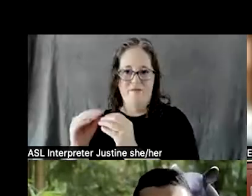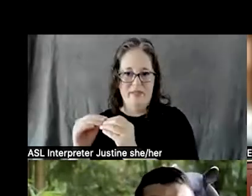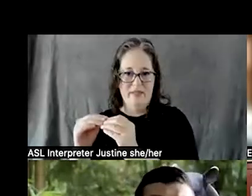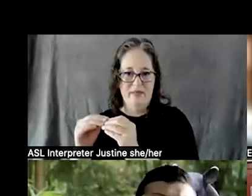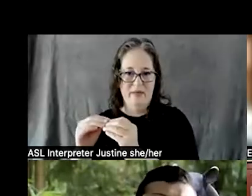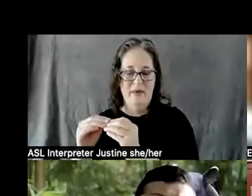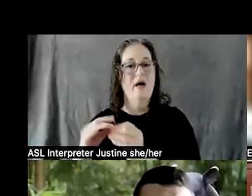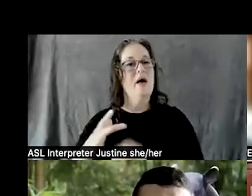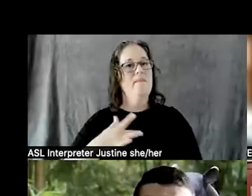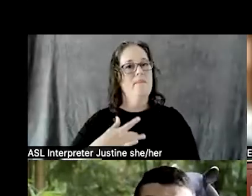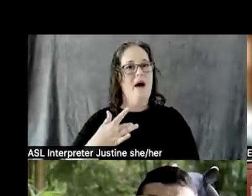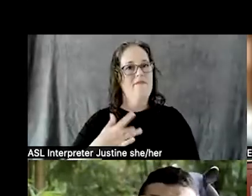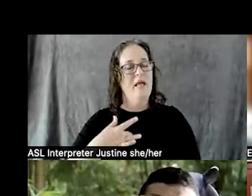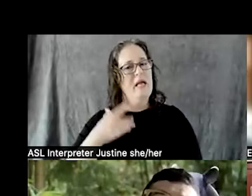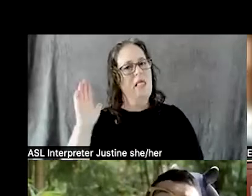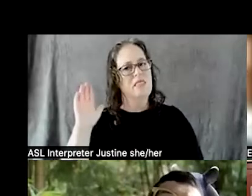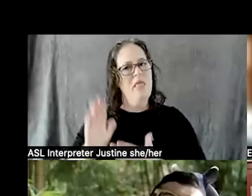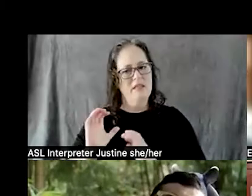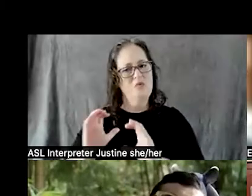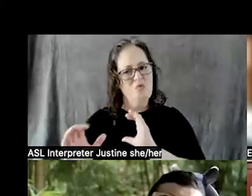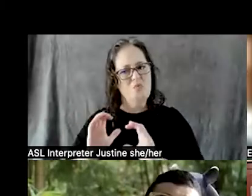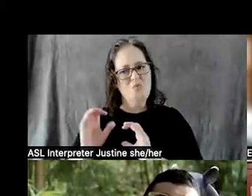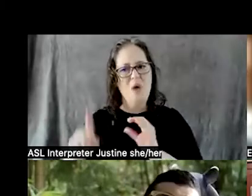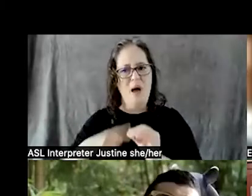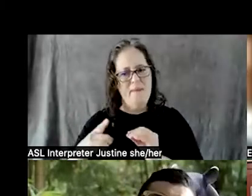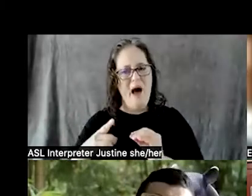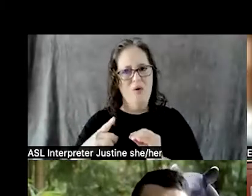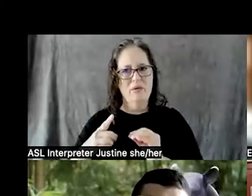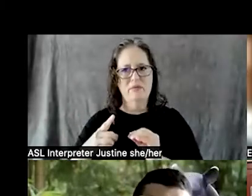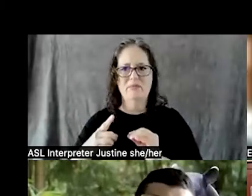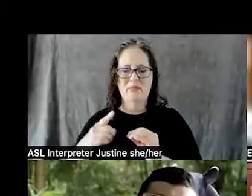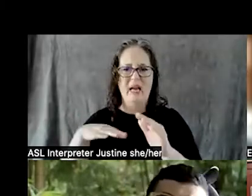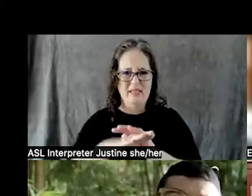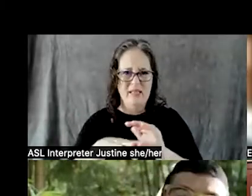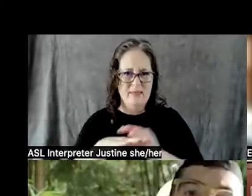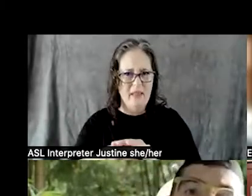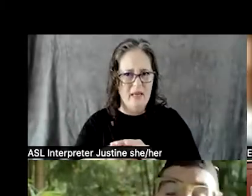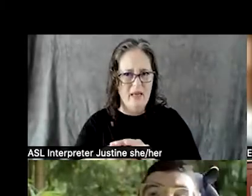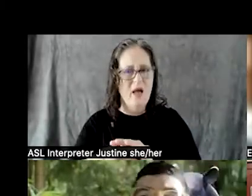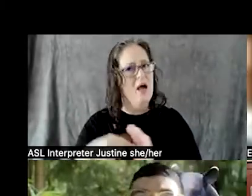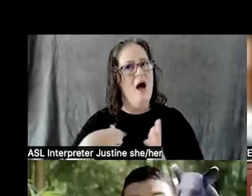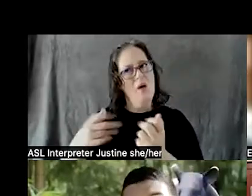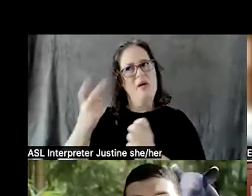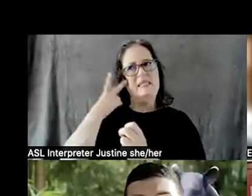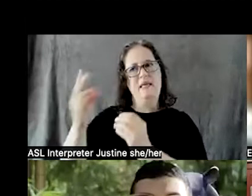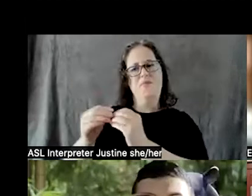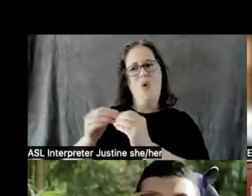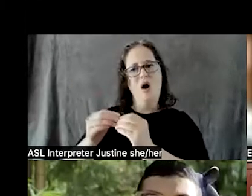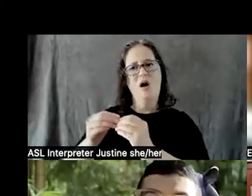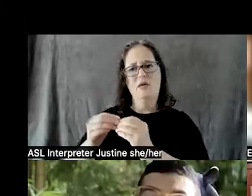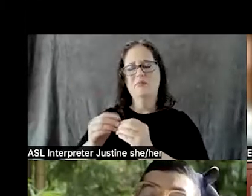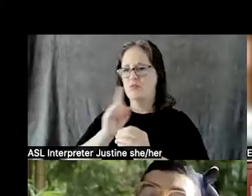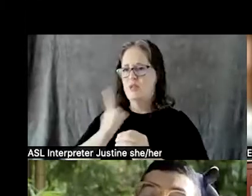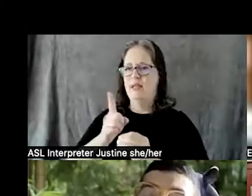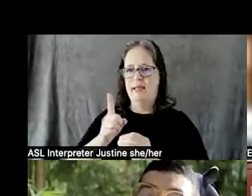just exclusively accessibility at AZA. And I would love to see that increase next time. So I would say I see a lot of